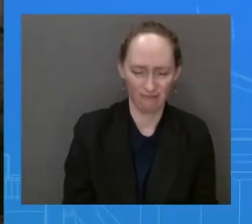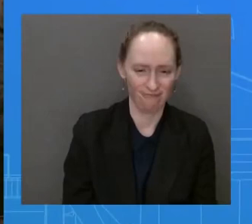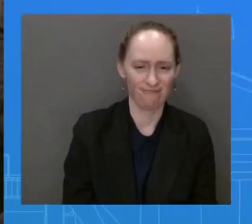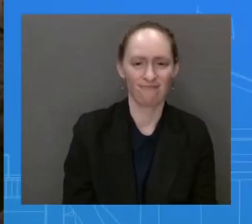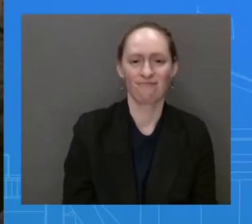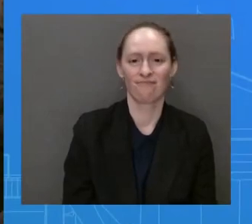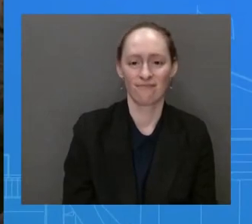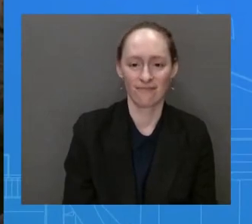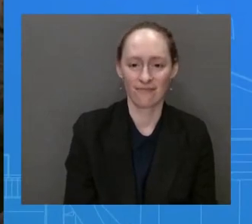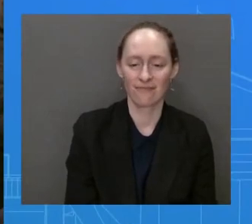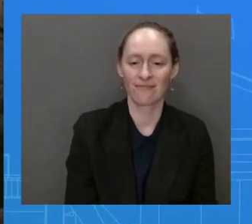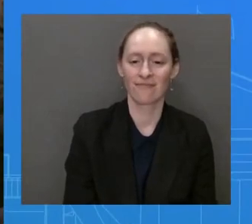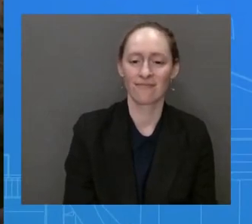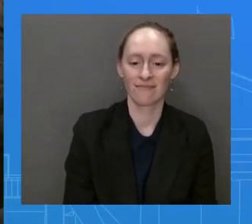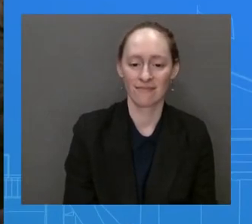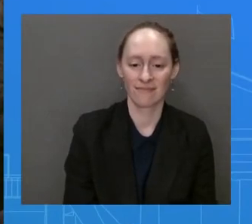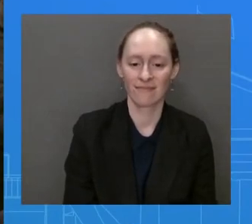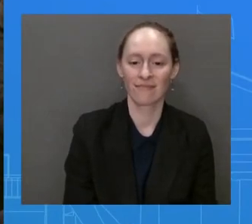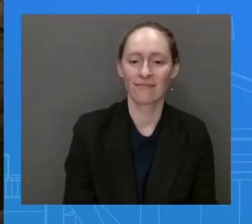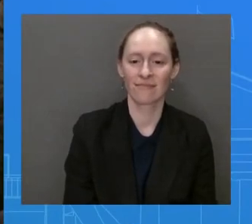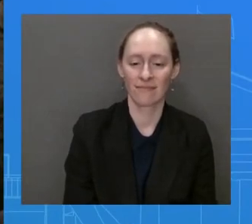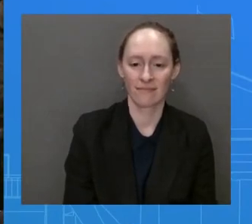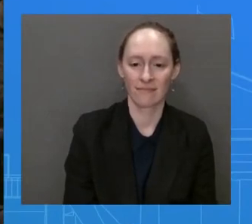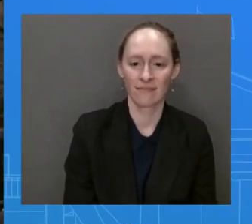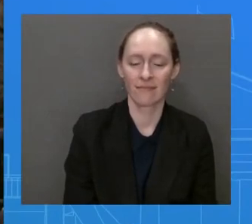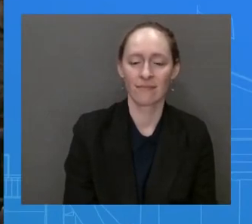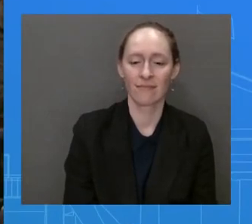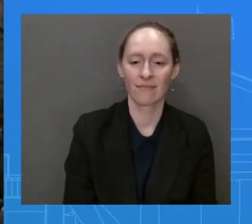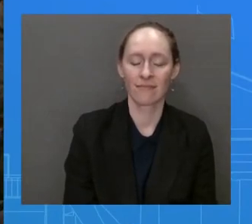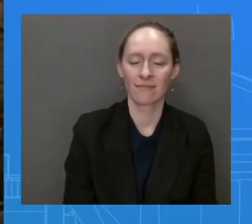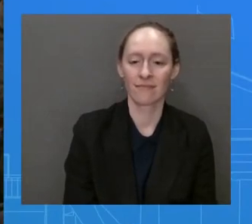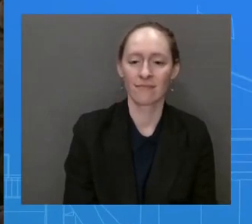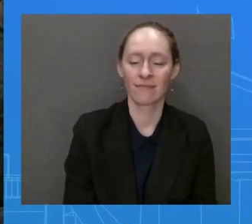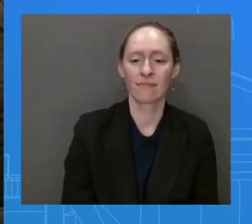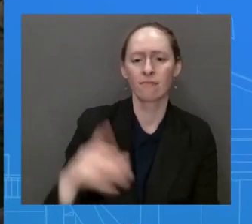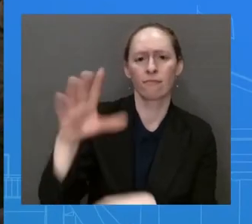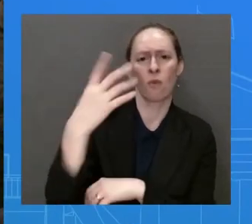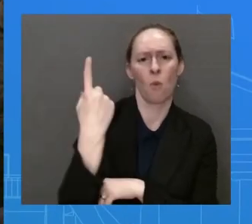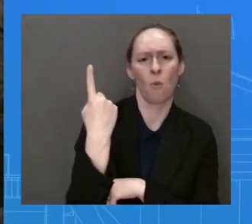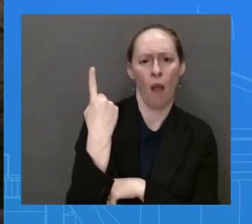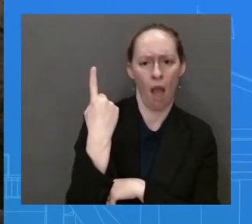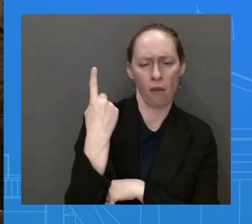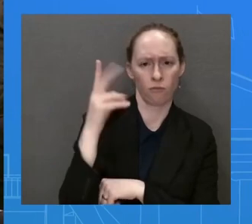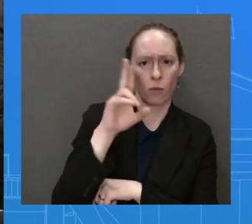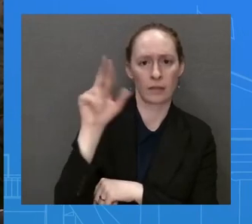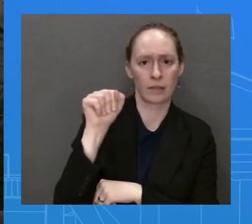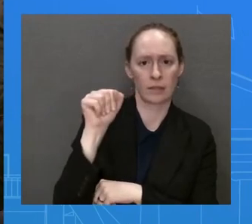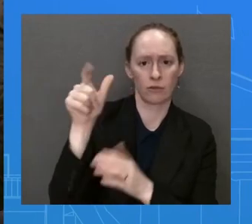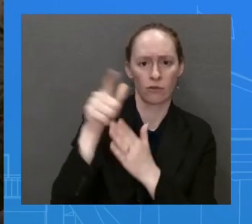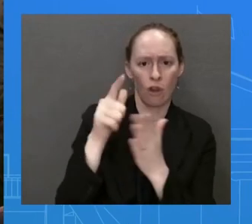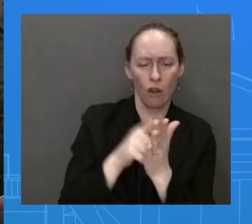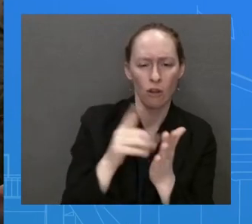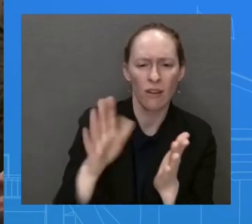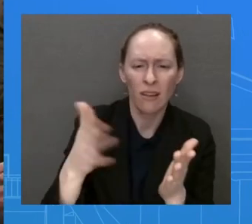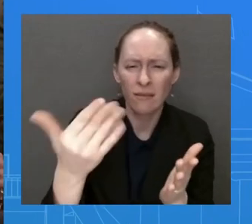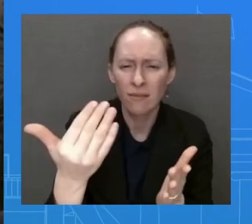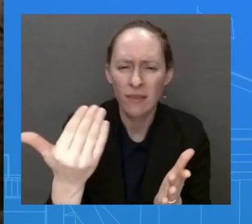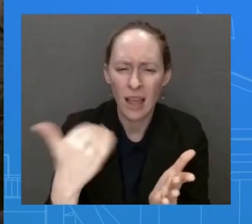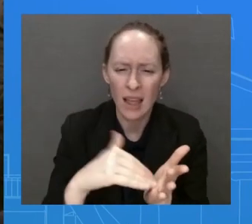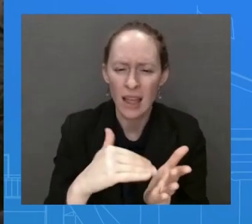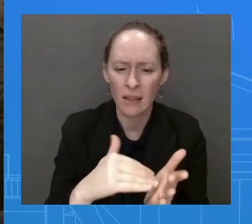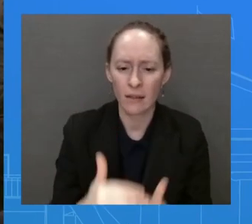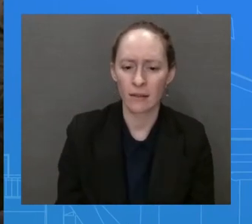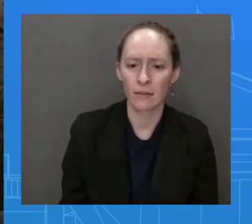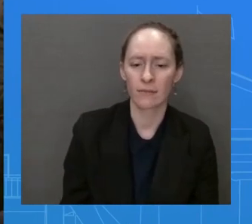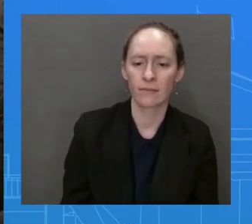into this for several weeks before. He was in touch with... Looking into what exactly? The classified documents. He was in